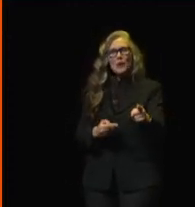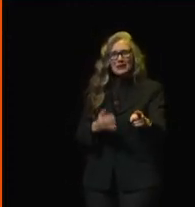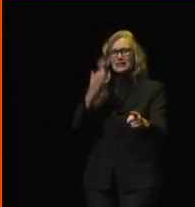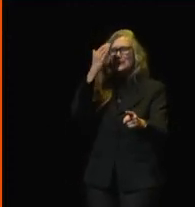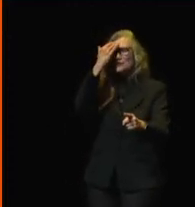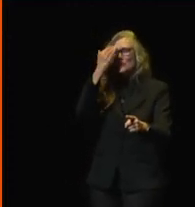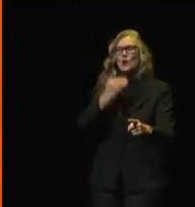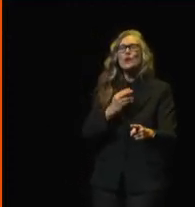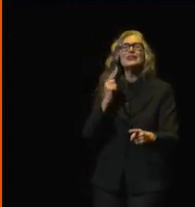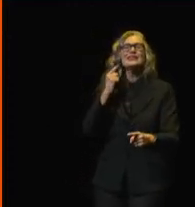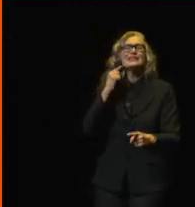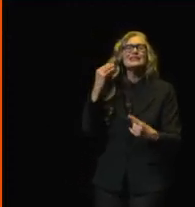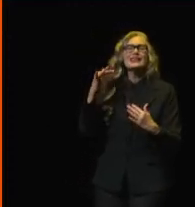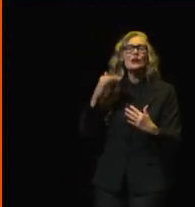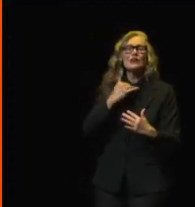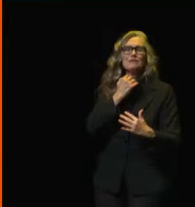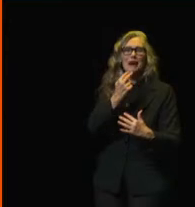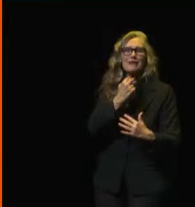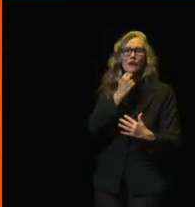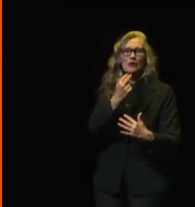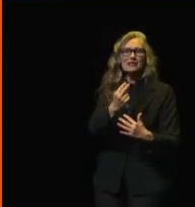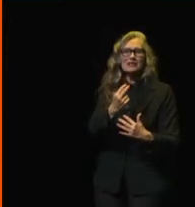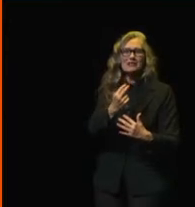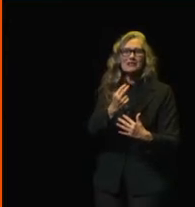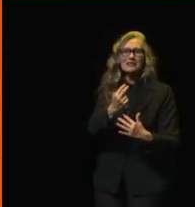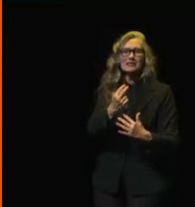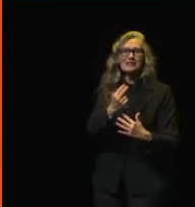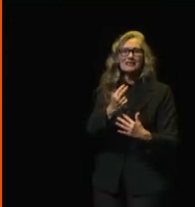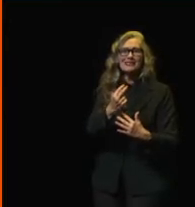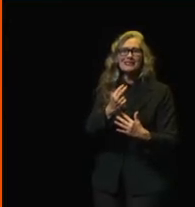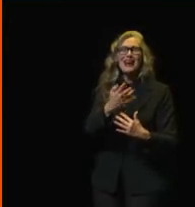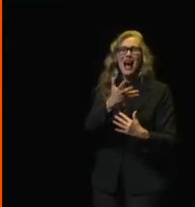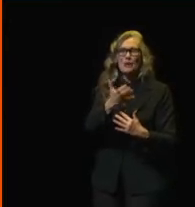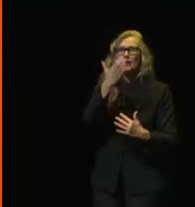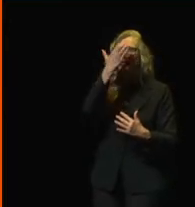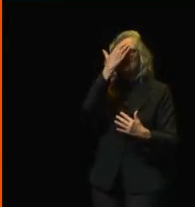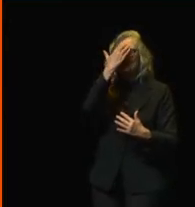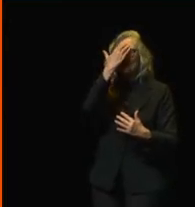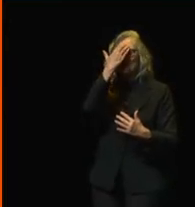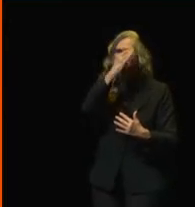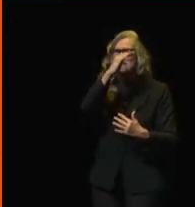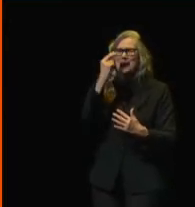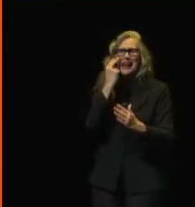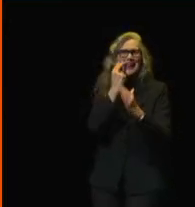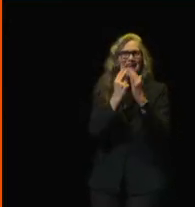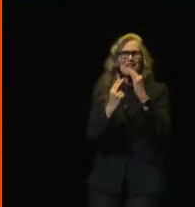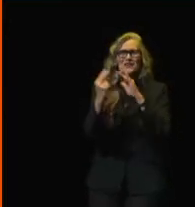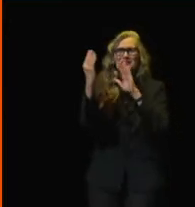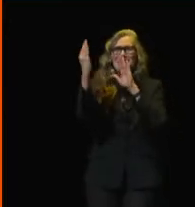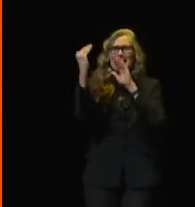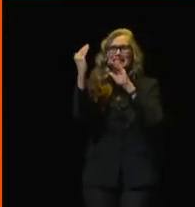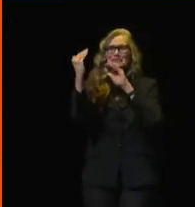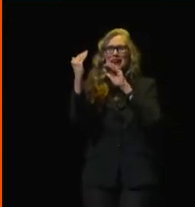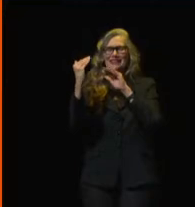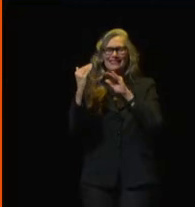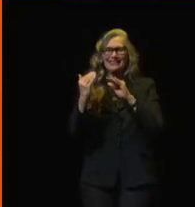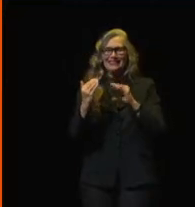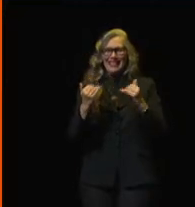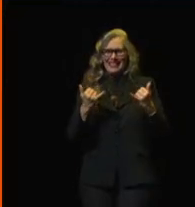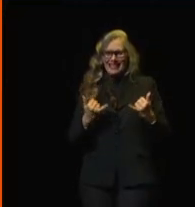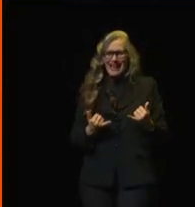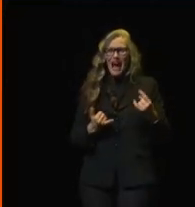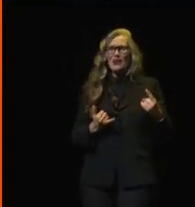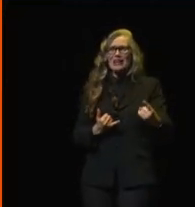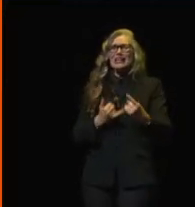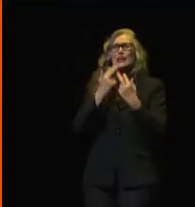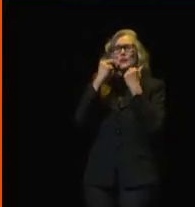I would someday get to listen to him sing along with me, let alone that his sister would make us a trio.